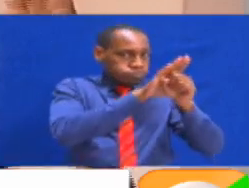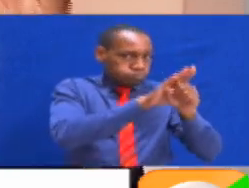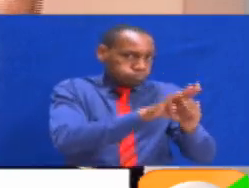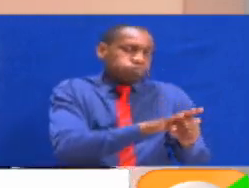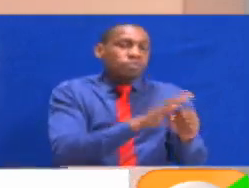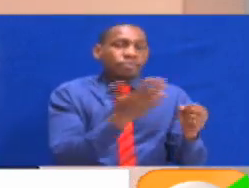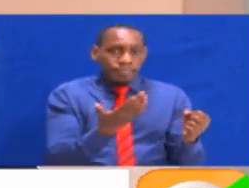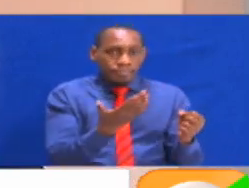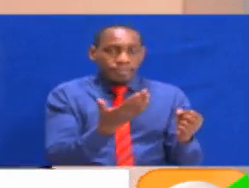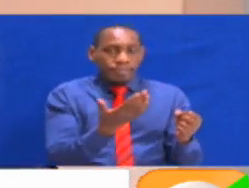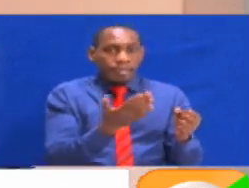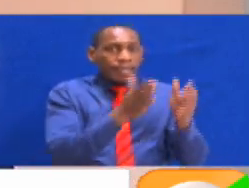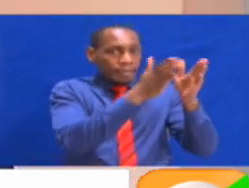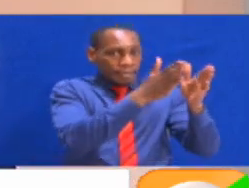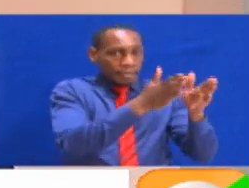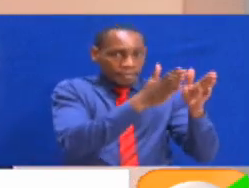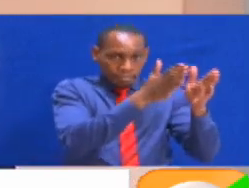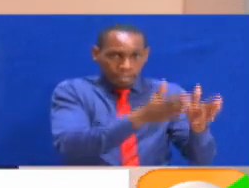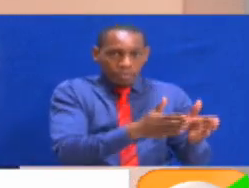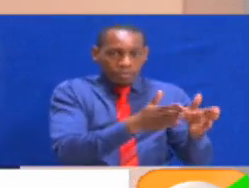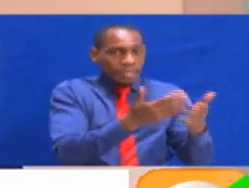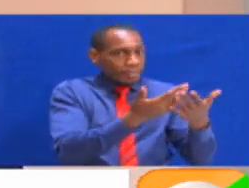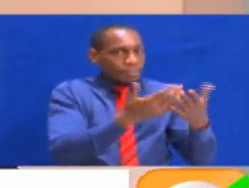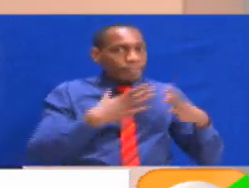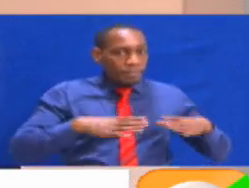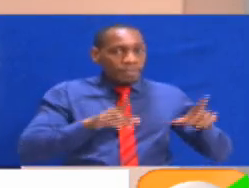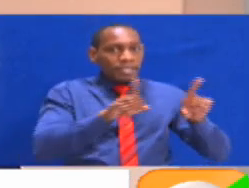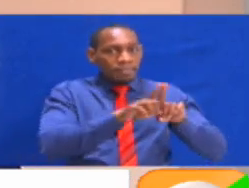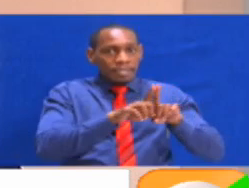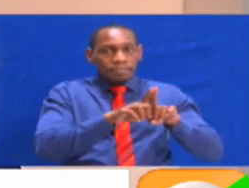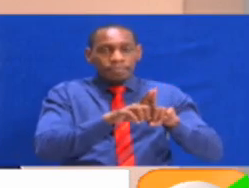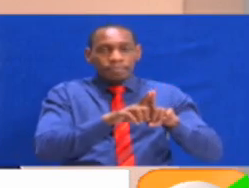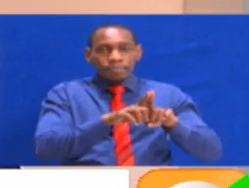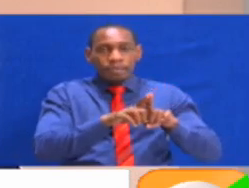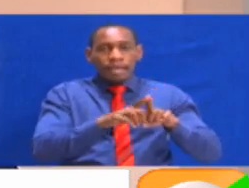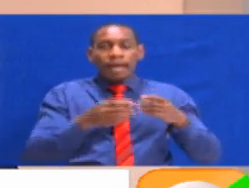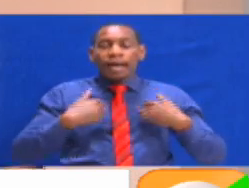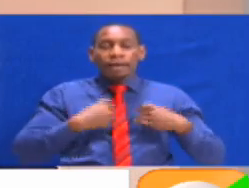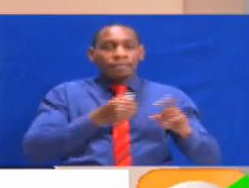and somebody somewhere. And of course, it comes with repercussions. I mean,